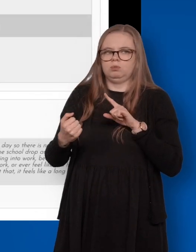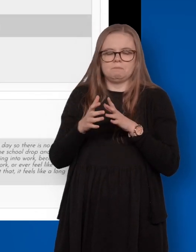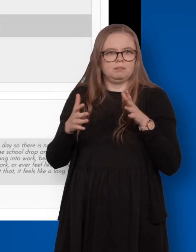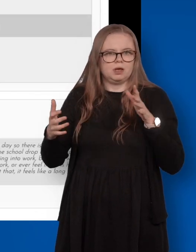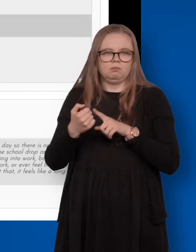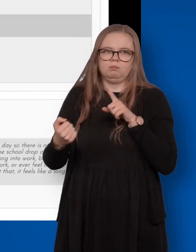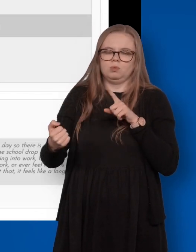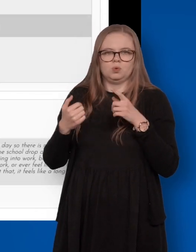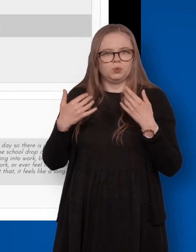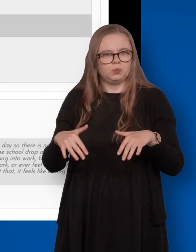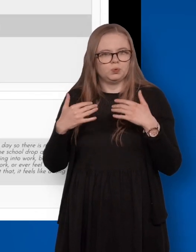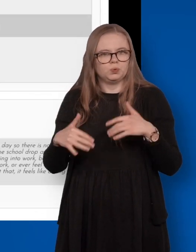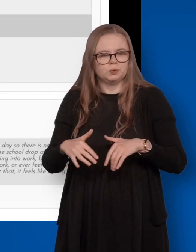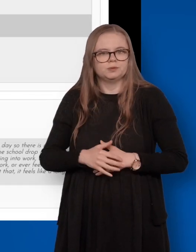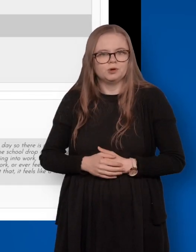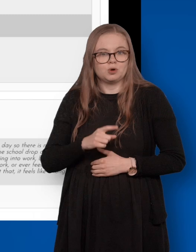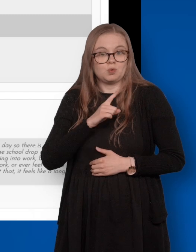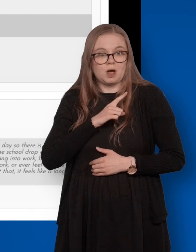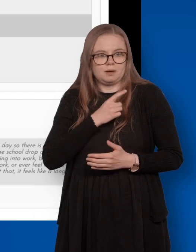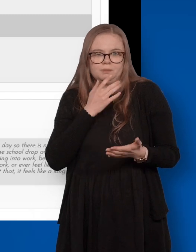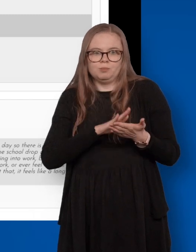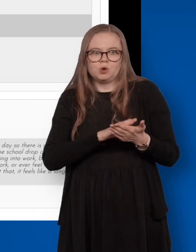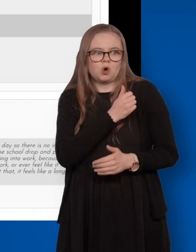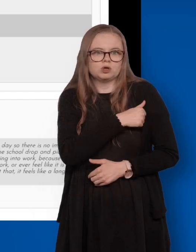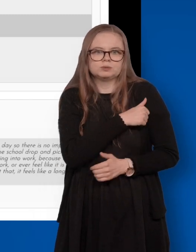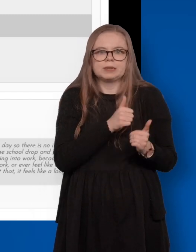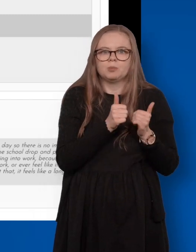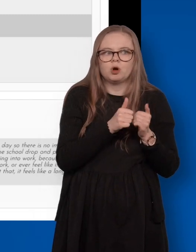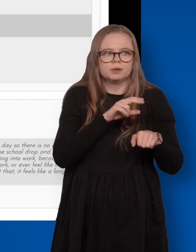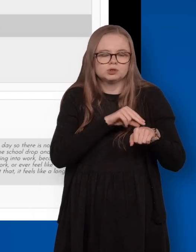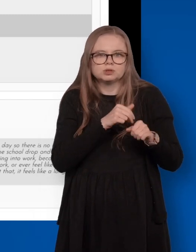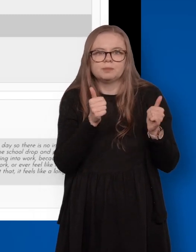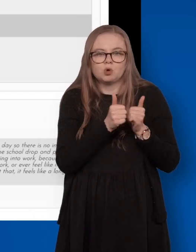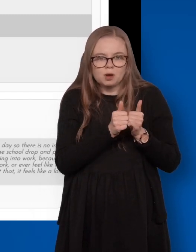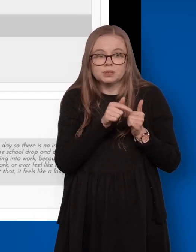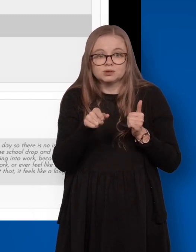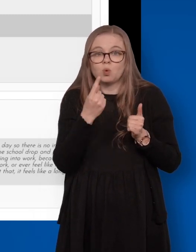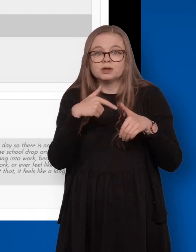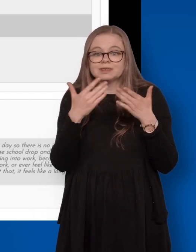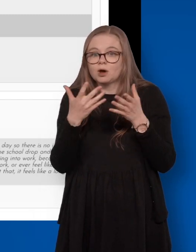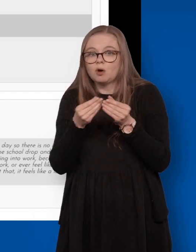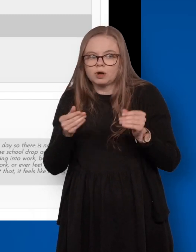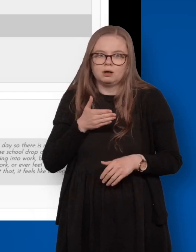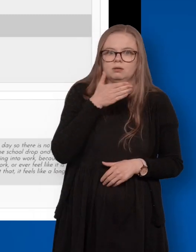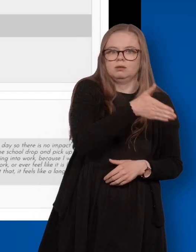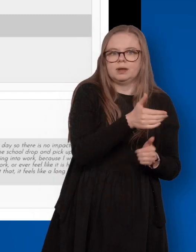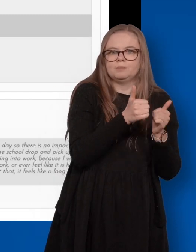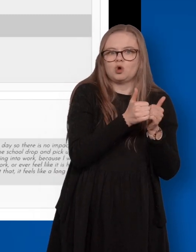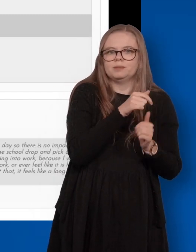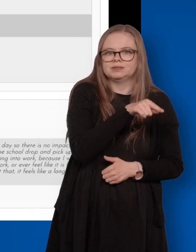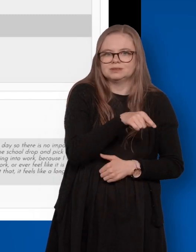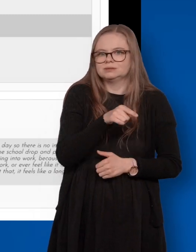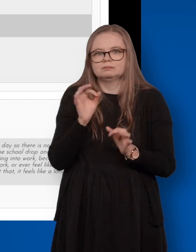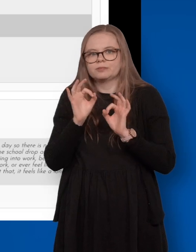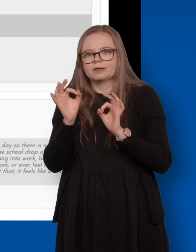massively impacted their lives. So they've been able to take hospital and doctor appointments on their rest day. So there's no impact on work, allows them to